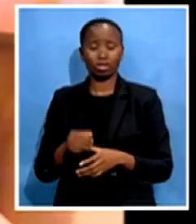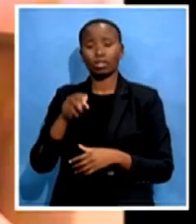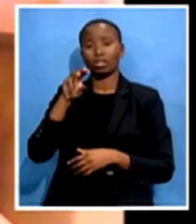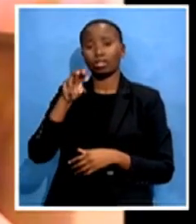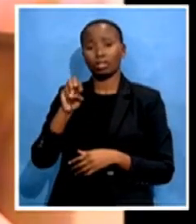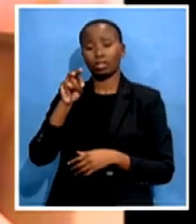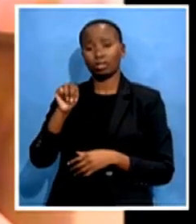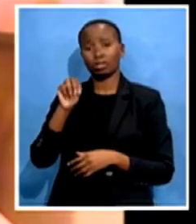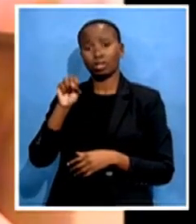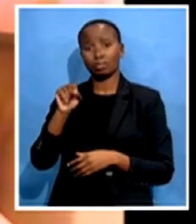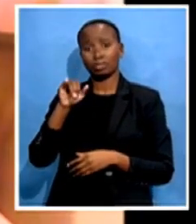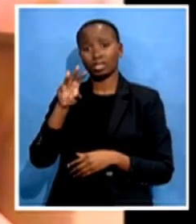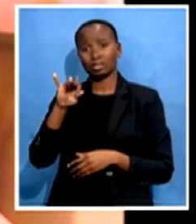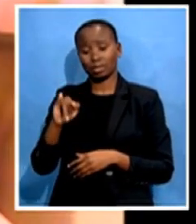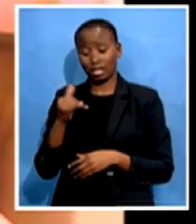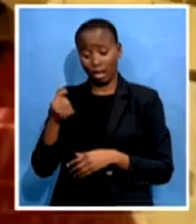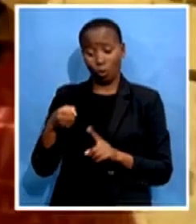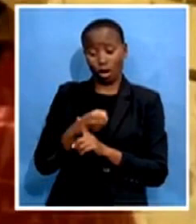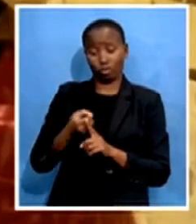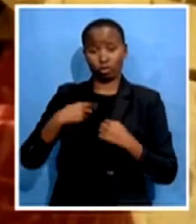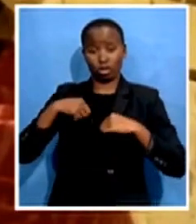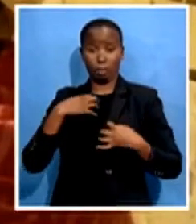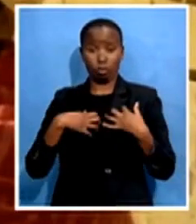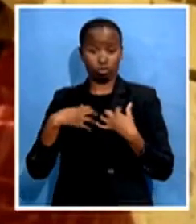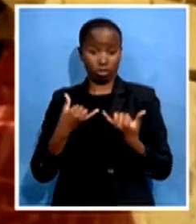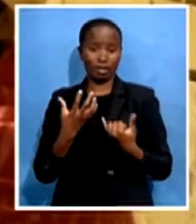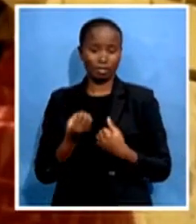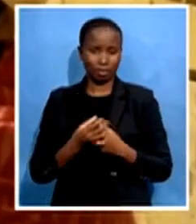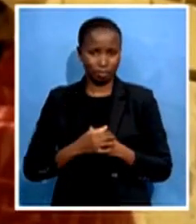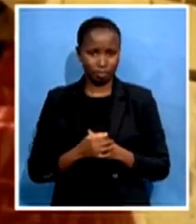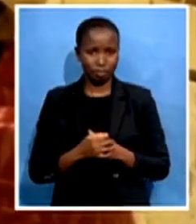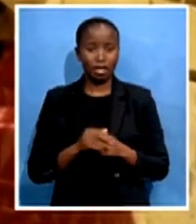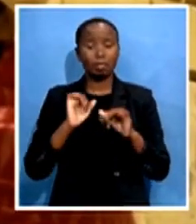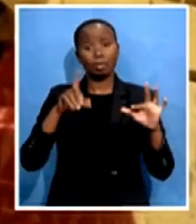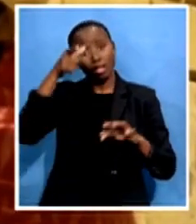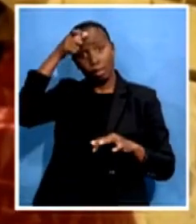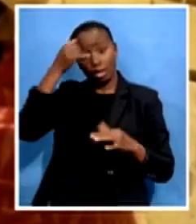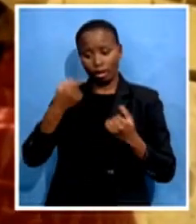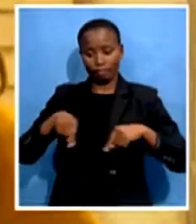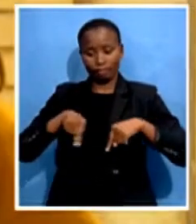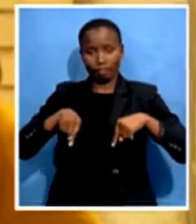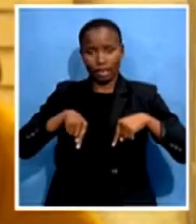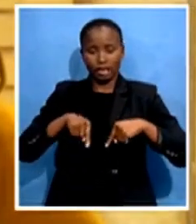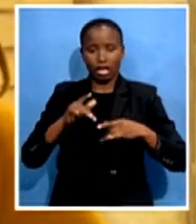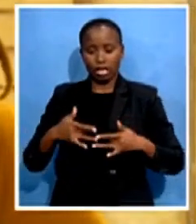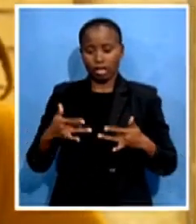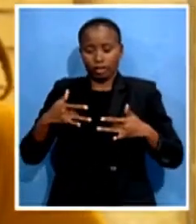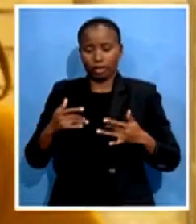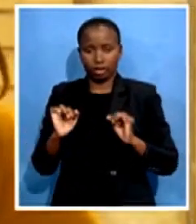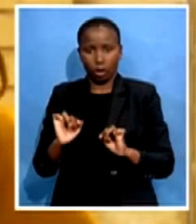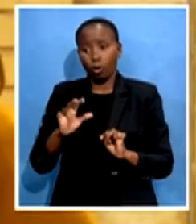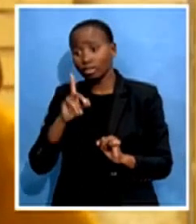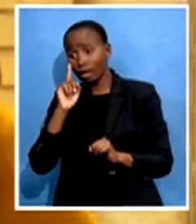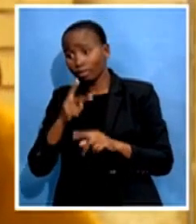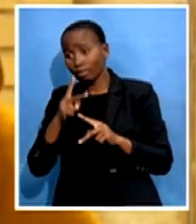people with albinism fear for their lives and want to see the case finalized. We feel emotionally drained.